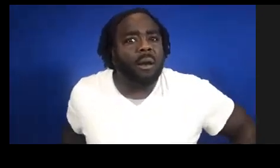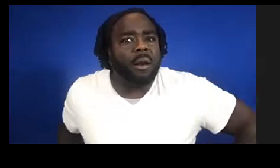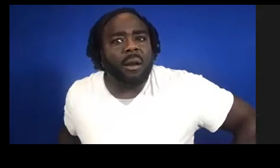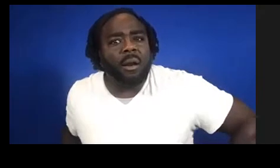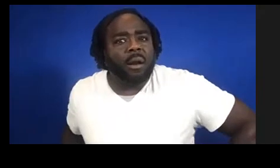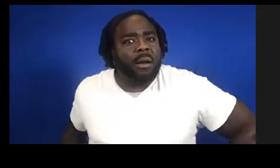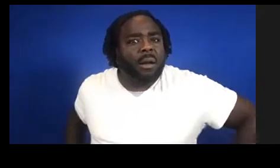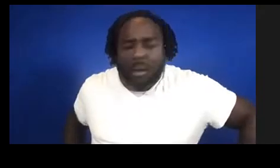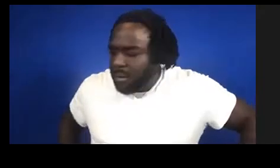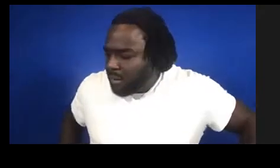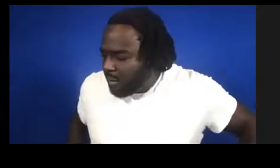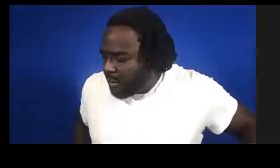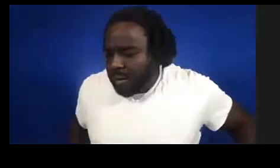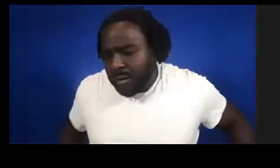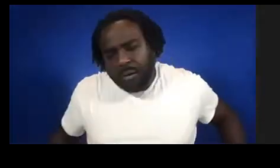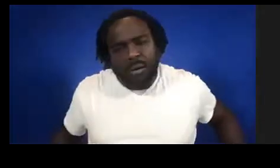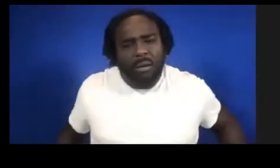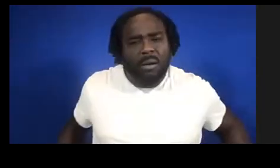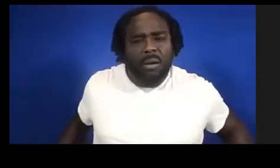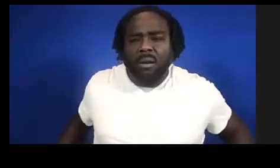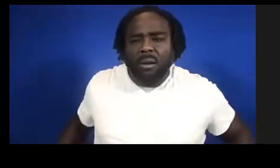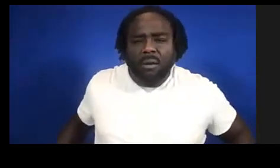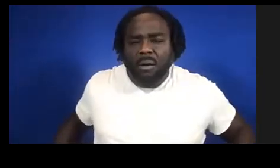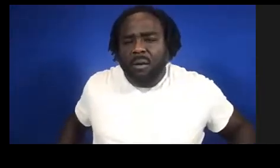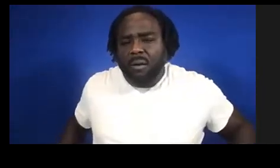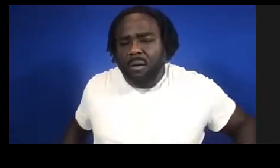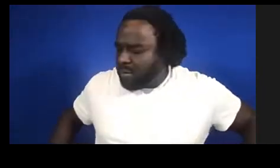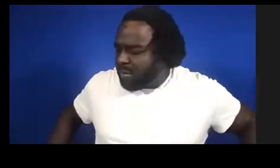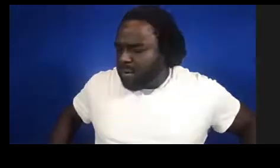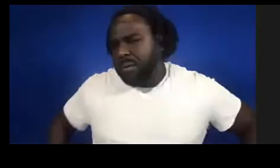different place here. There's a different place here.